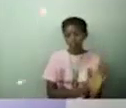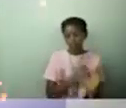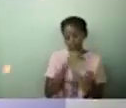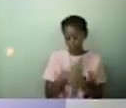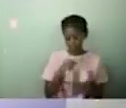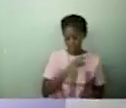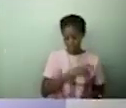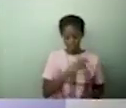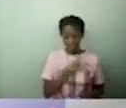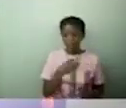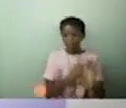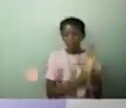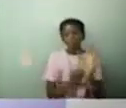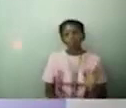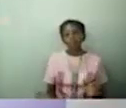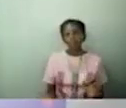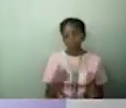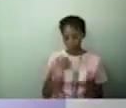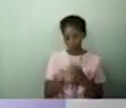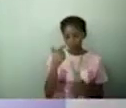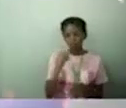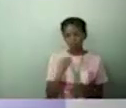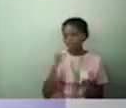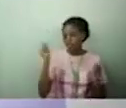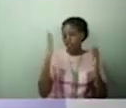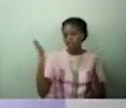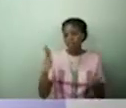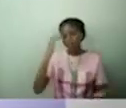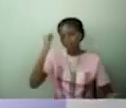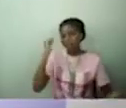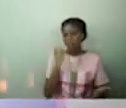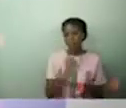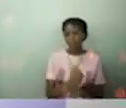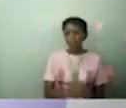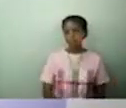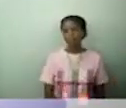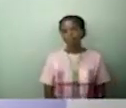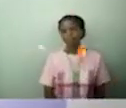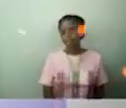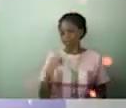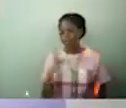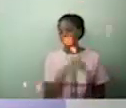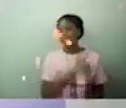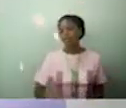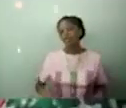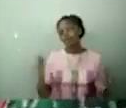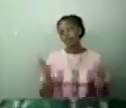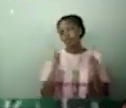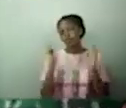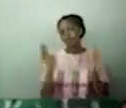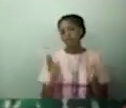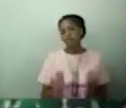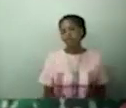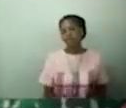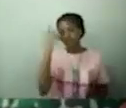God in your generation. Hallelujah. Praise the Lord. Because